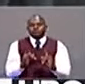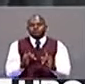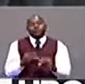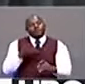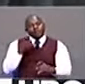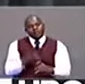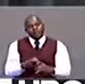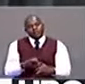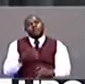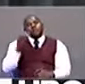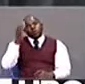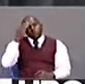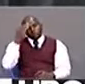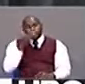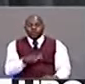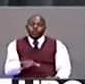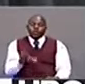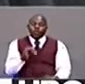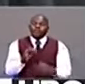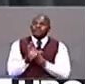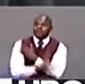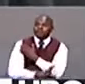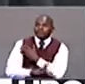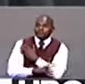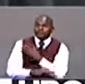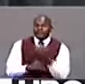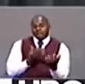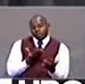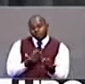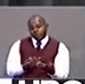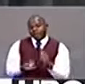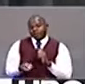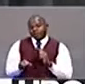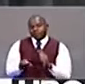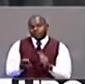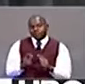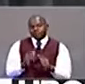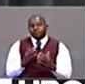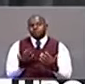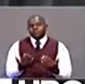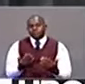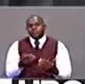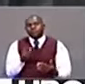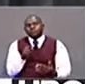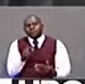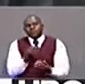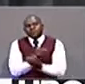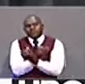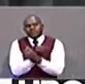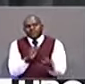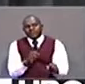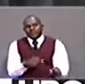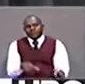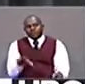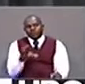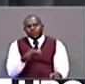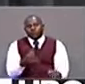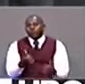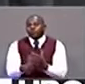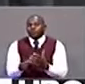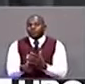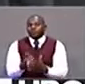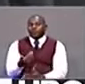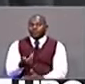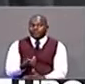hard. And yet you know the whole country is waiting for these amendments. This is what saves us from all the quagmire that we have been